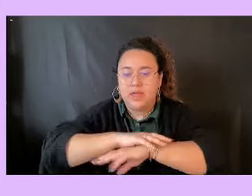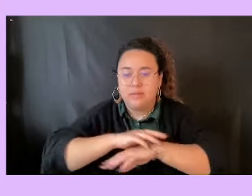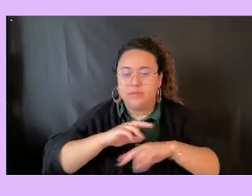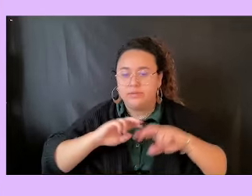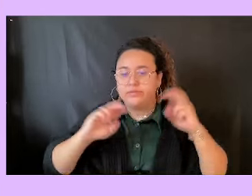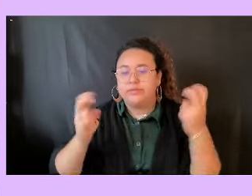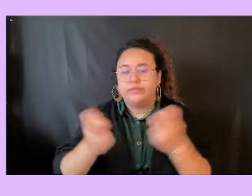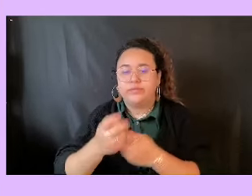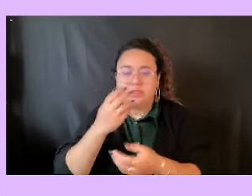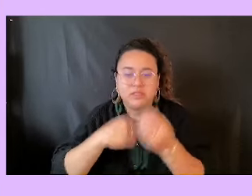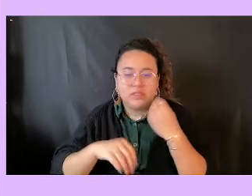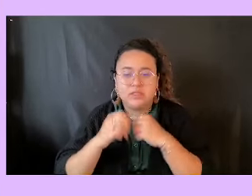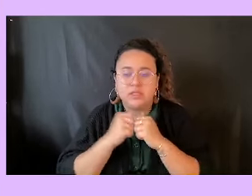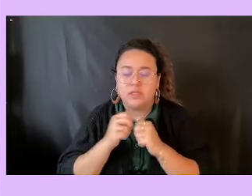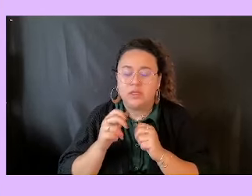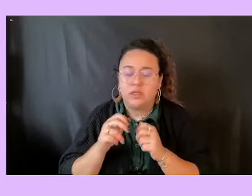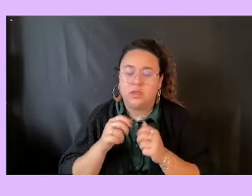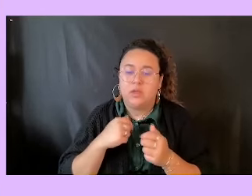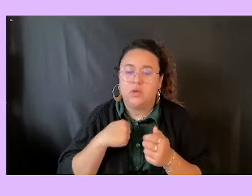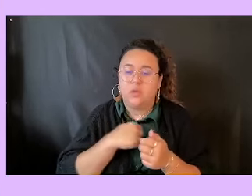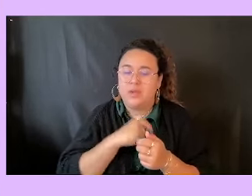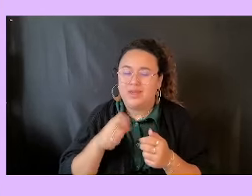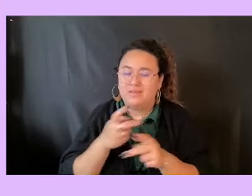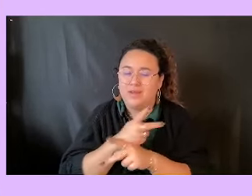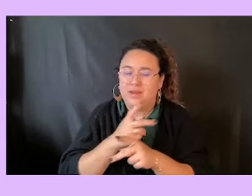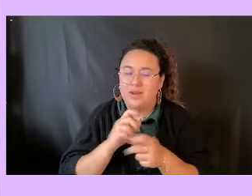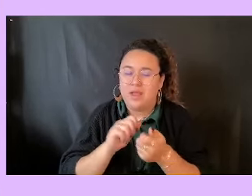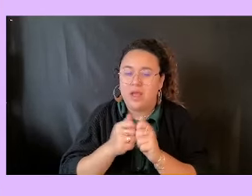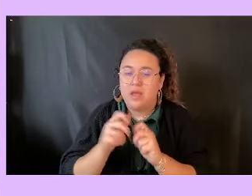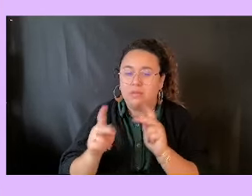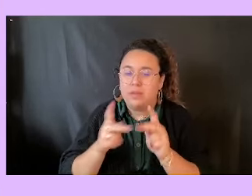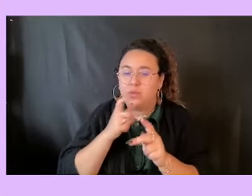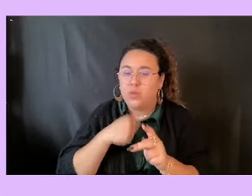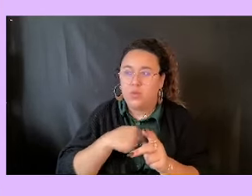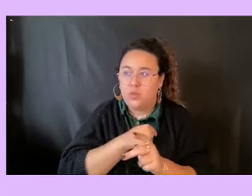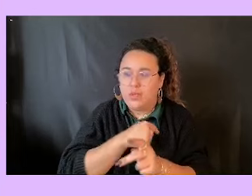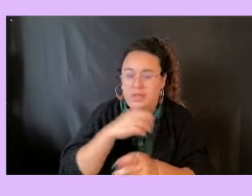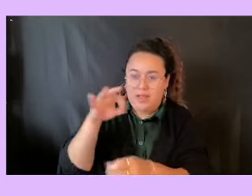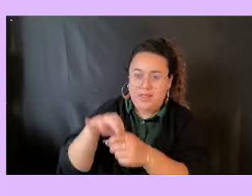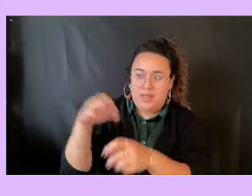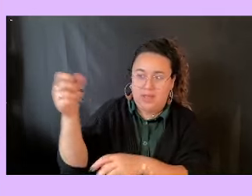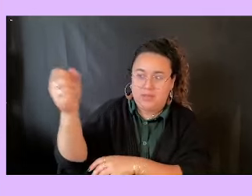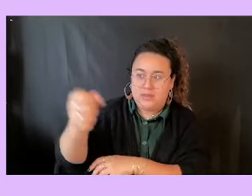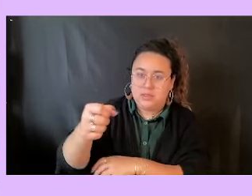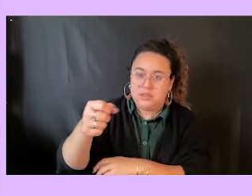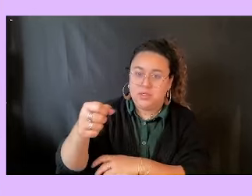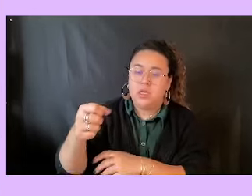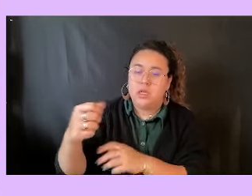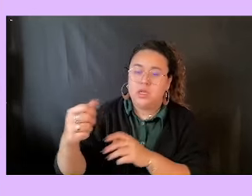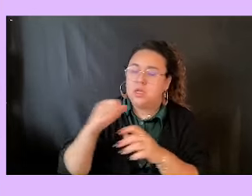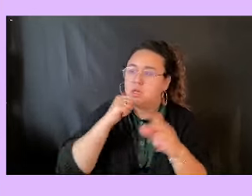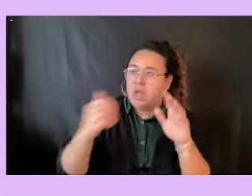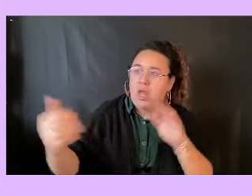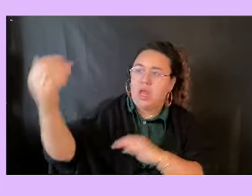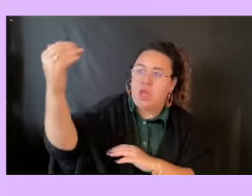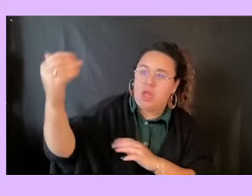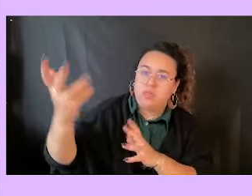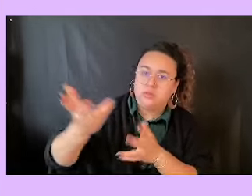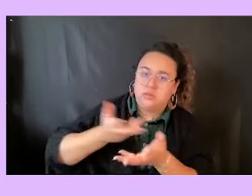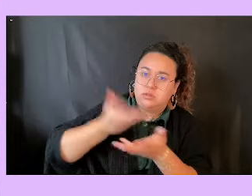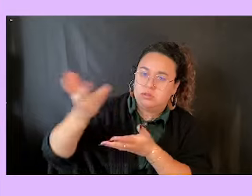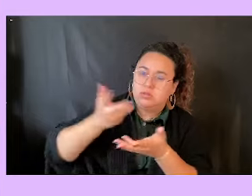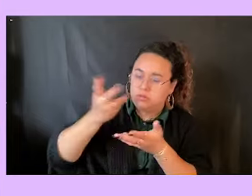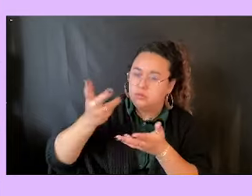that we elect to encounter us in other ways so that dialogue as possible, which I think